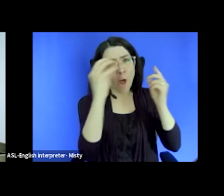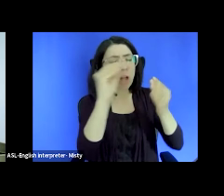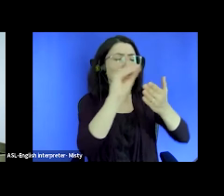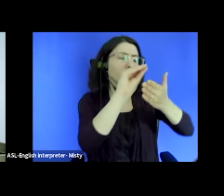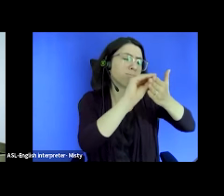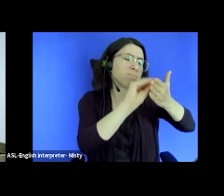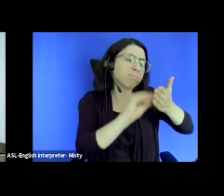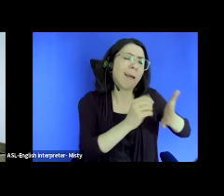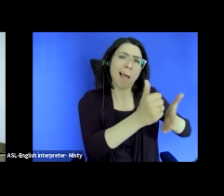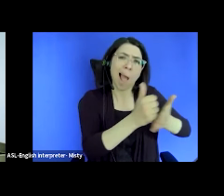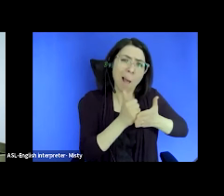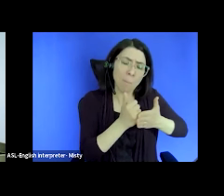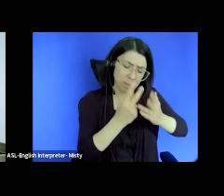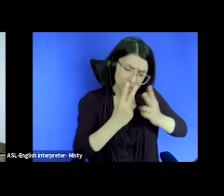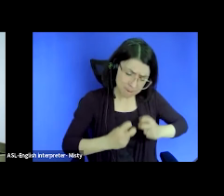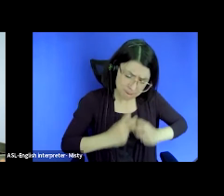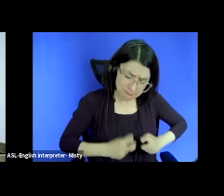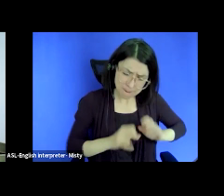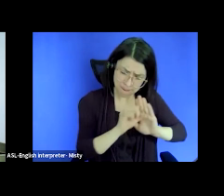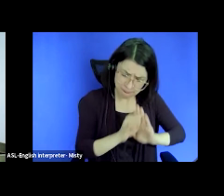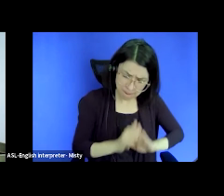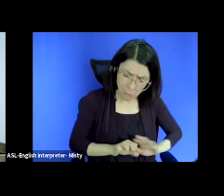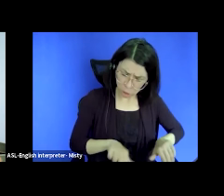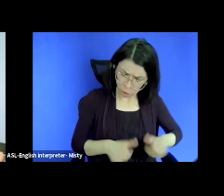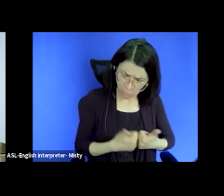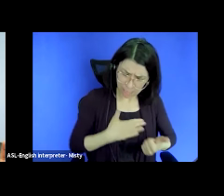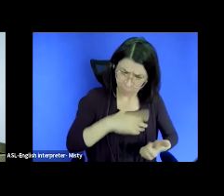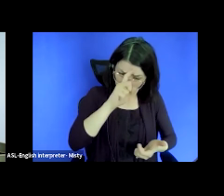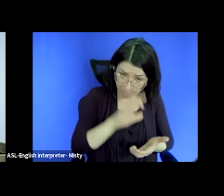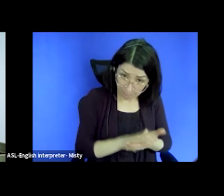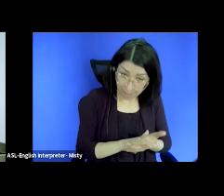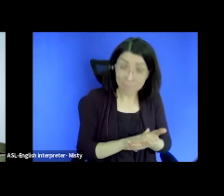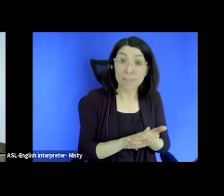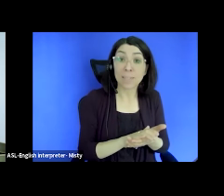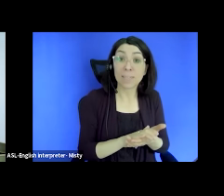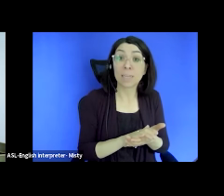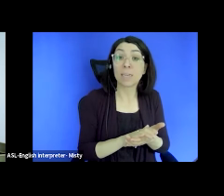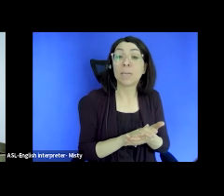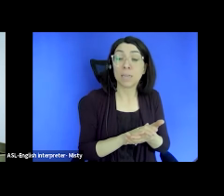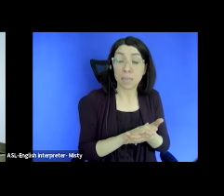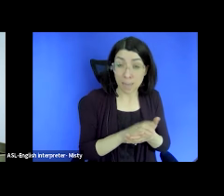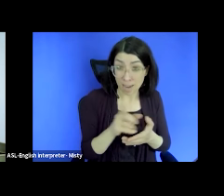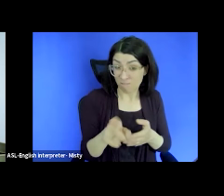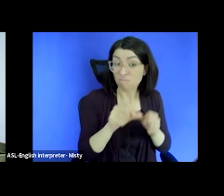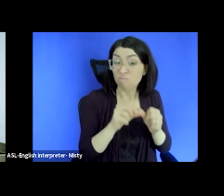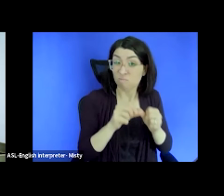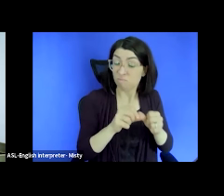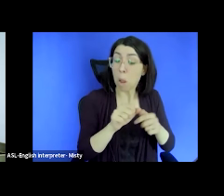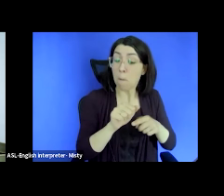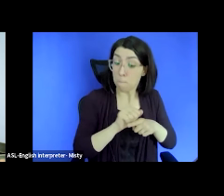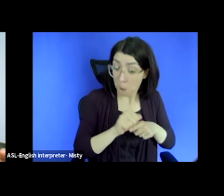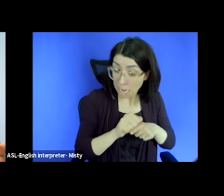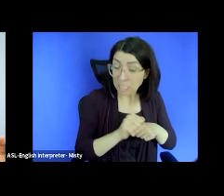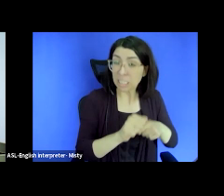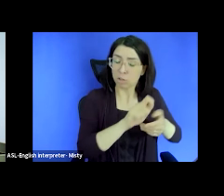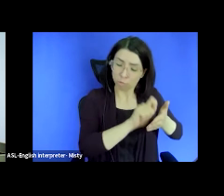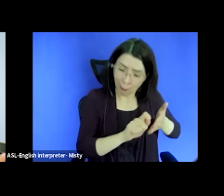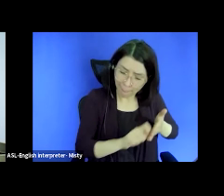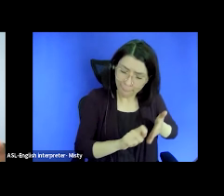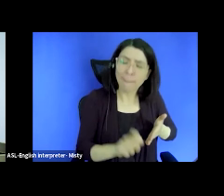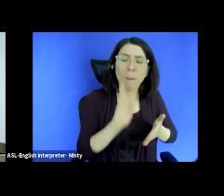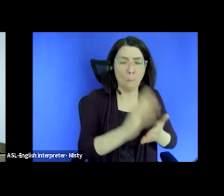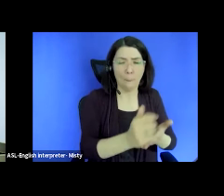beliefs about a situation. And this is especially true when we write down and practice our new thoughts over and over again. Okay, so